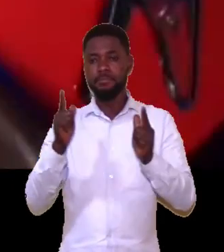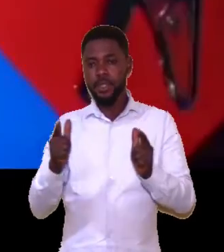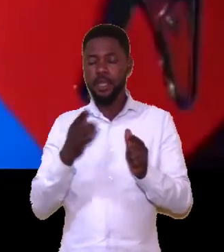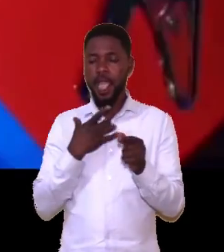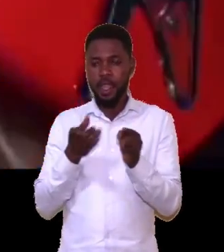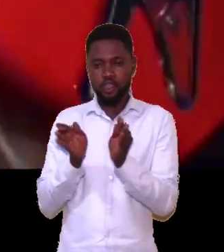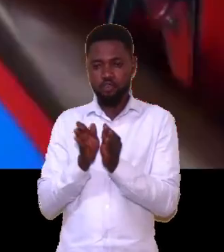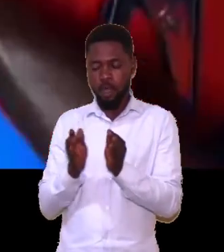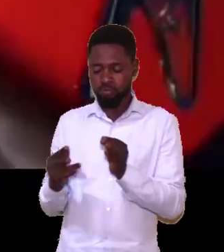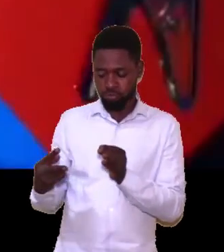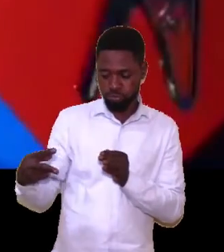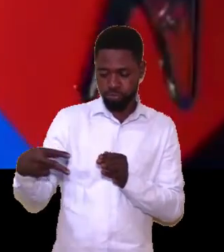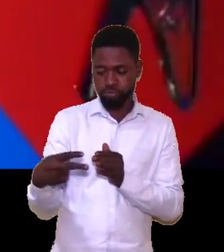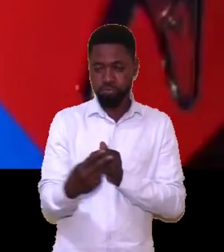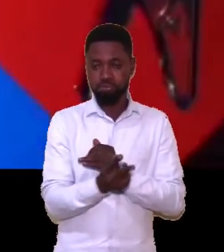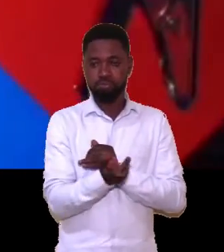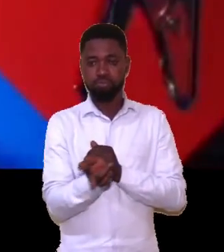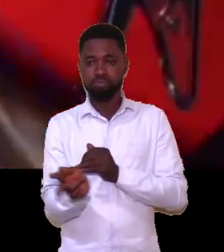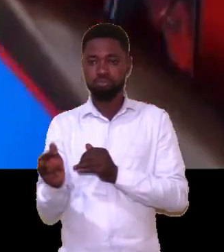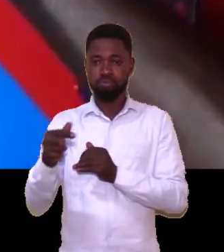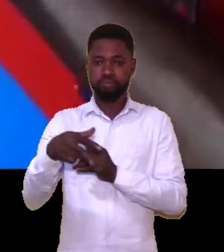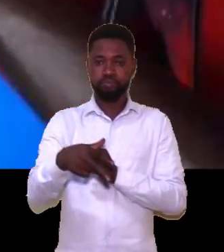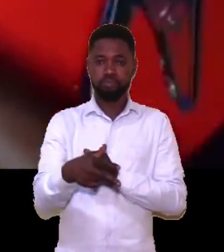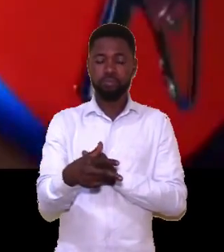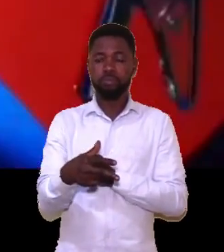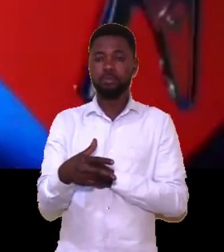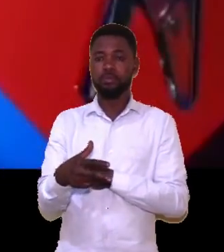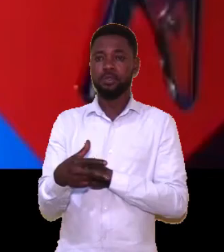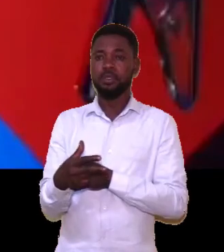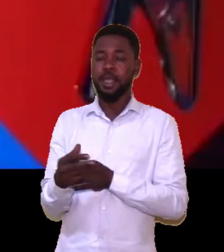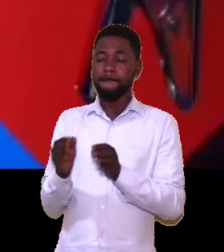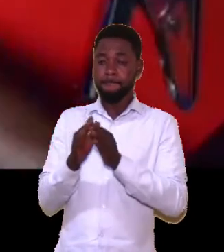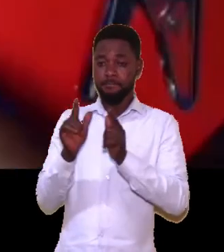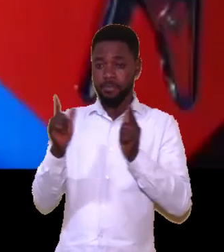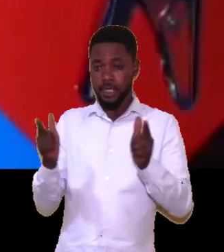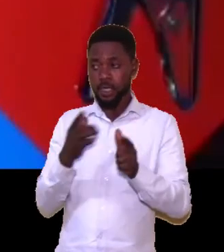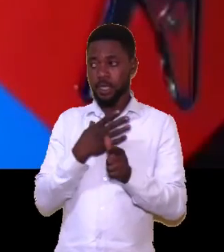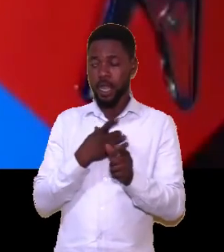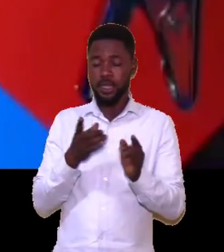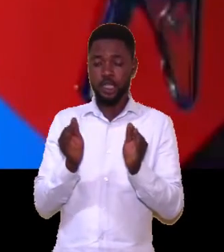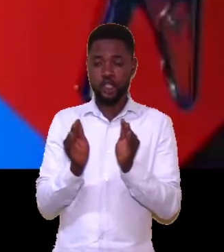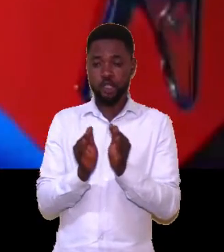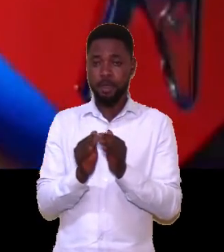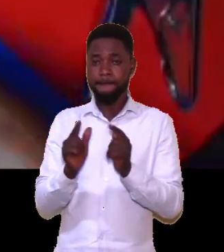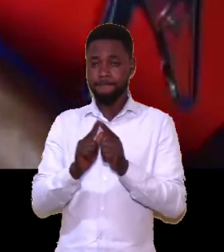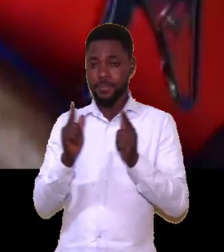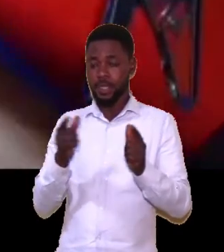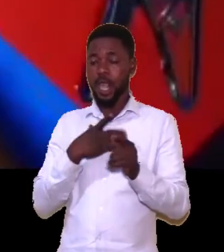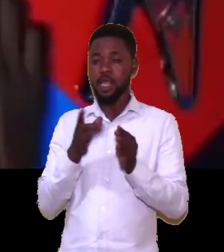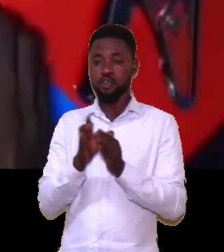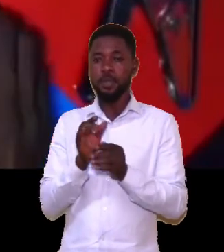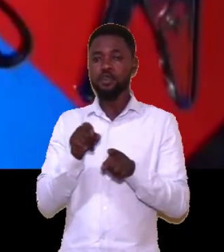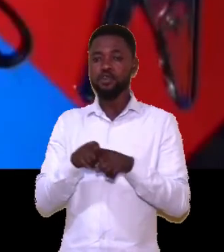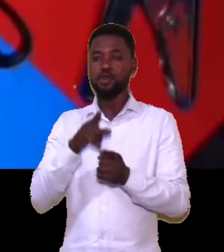big curve, small curve, big curve, small curve,